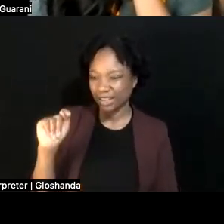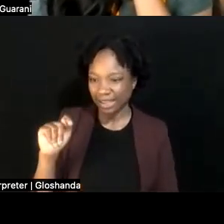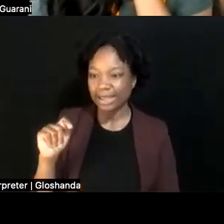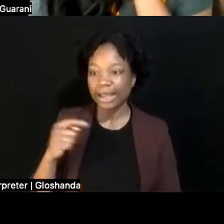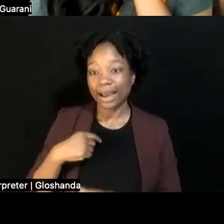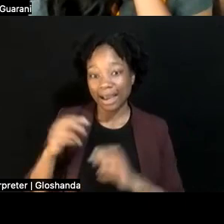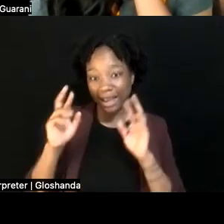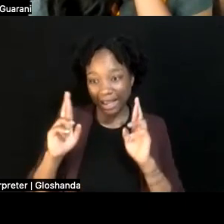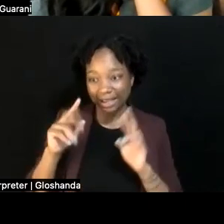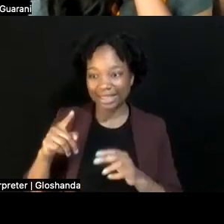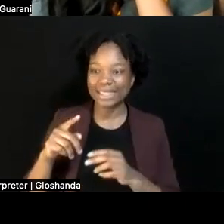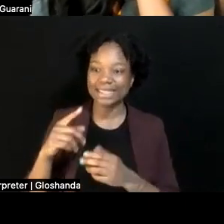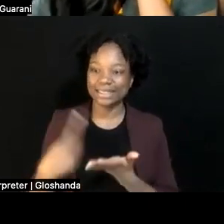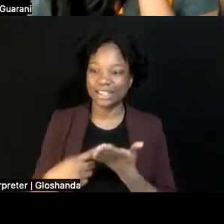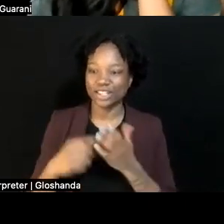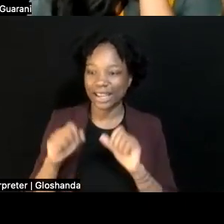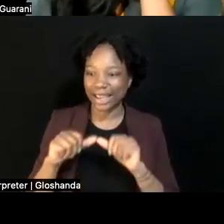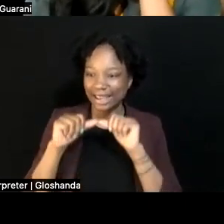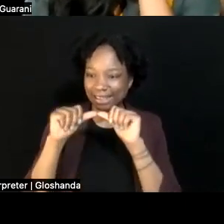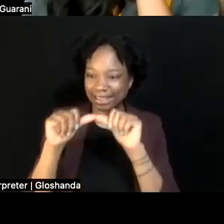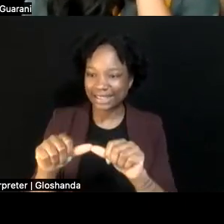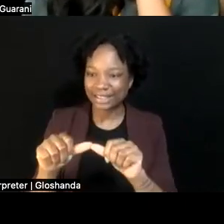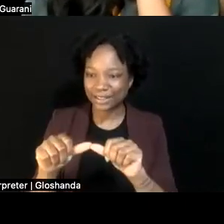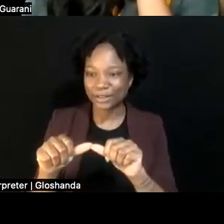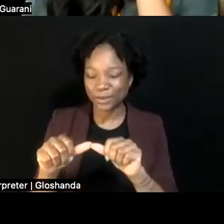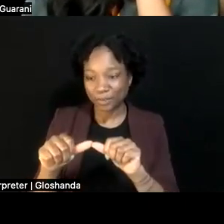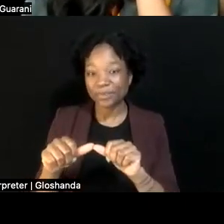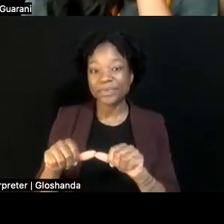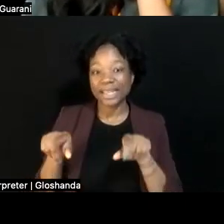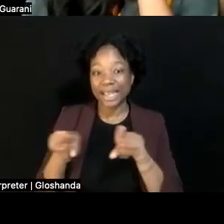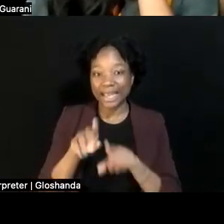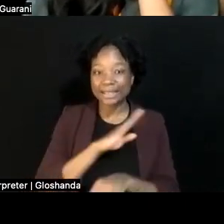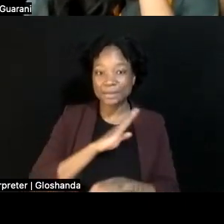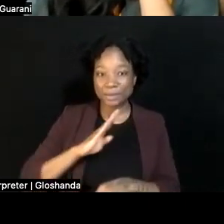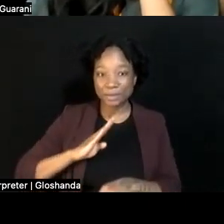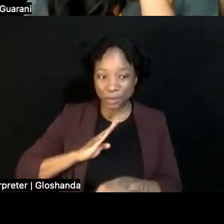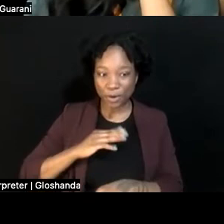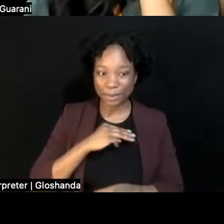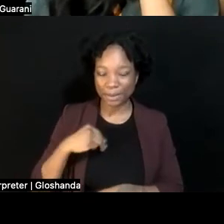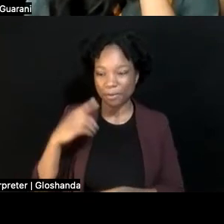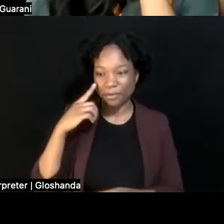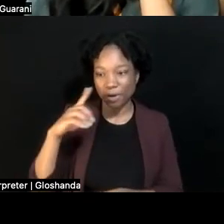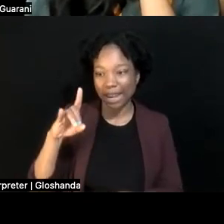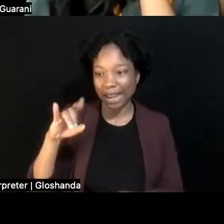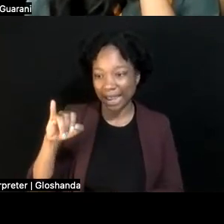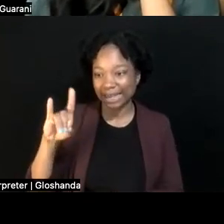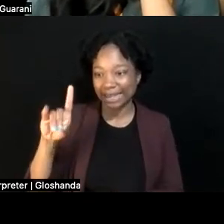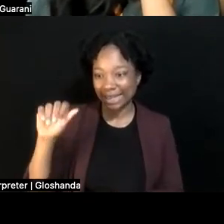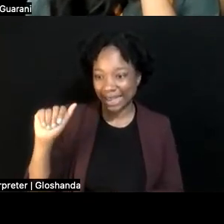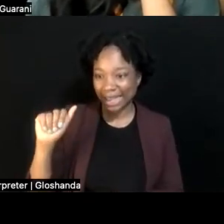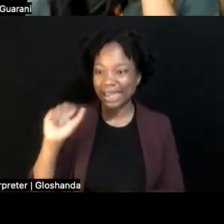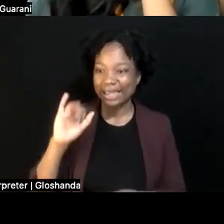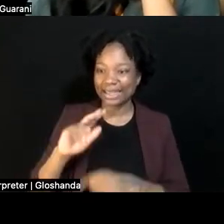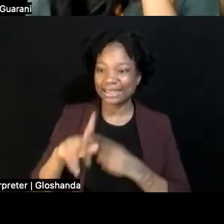this conversation can continue. I can say that as a board member of the IDA, this is very much the kind of conversation that we want